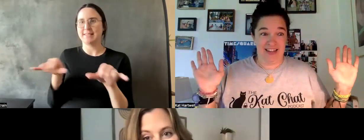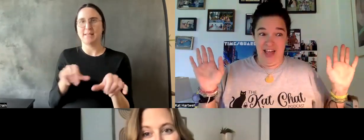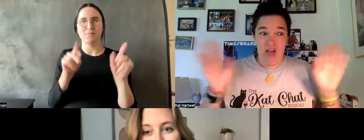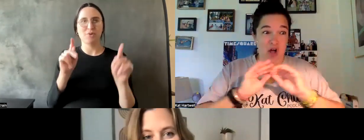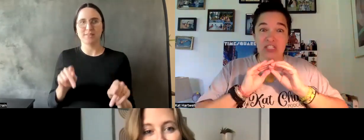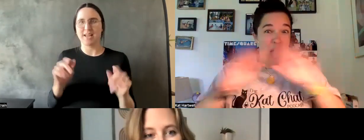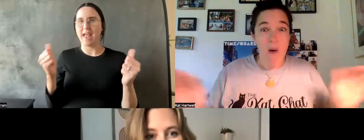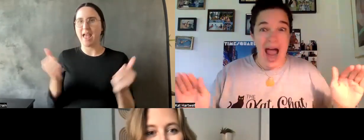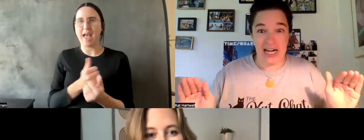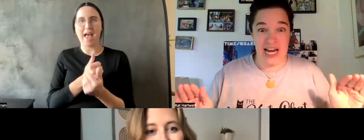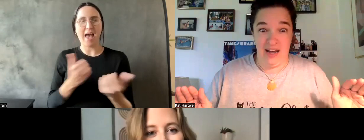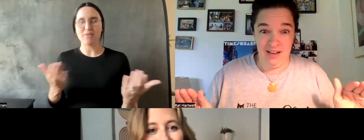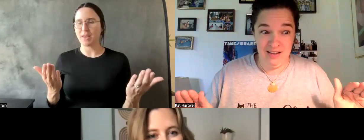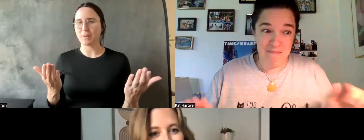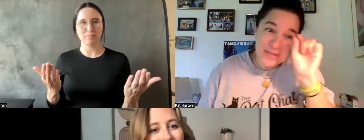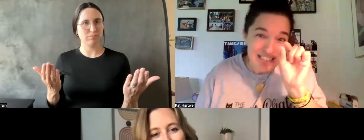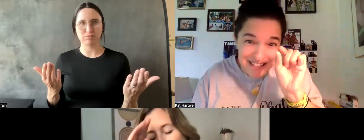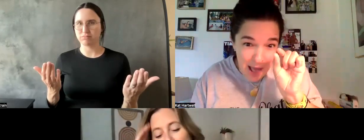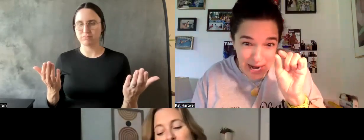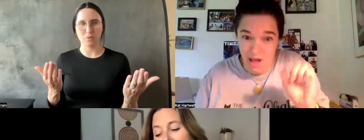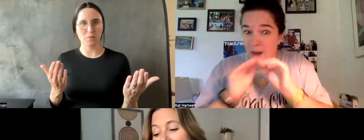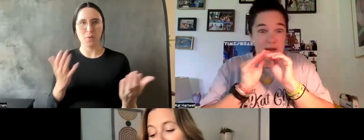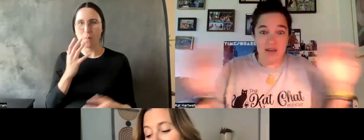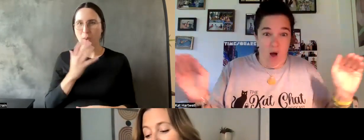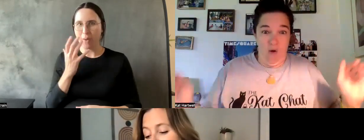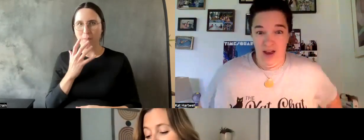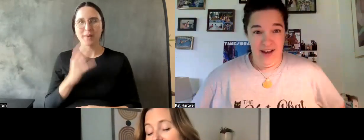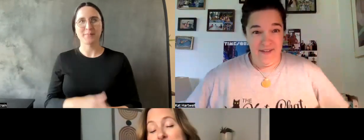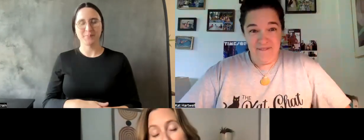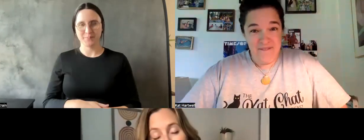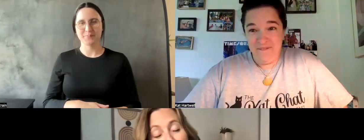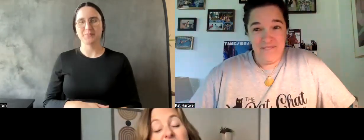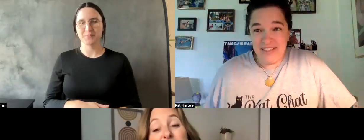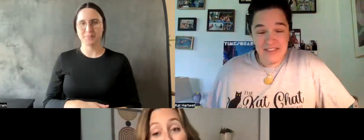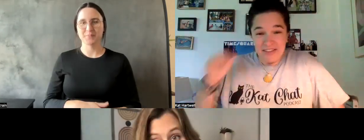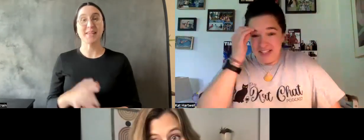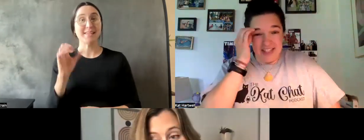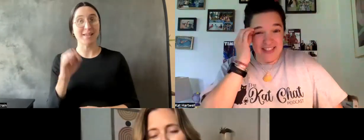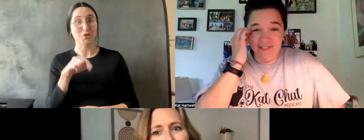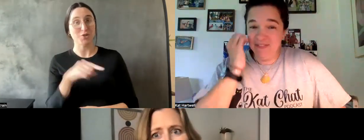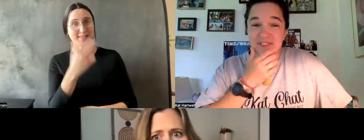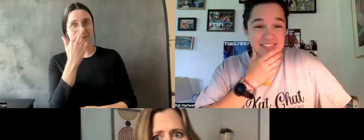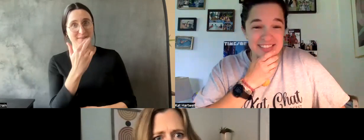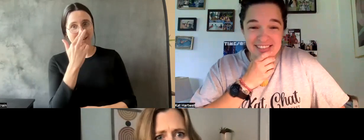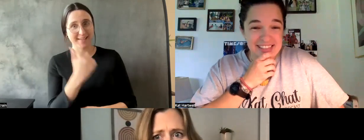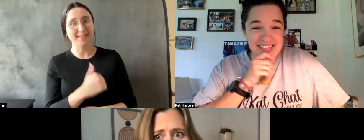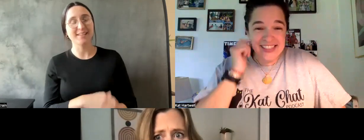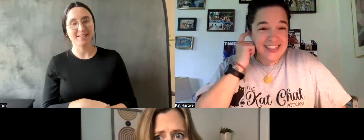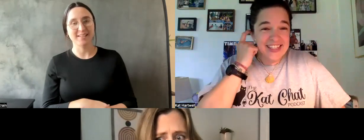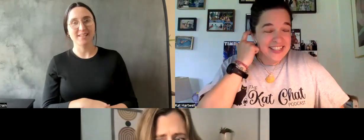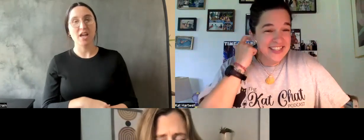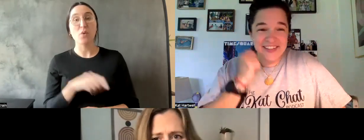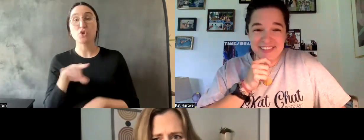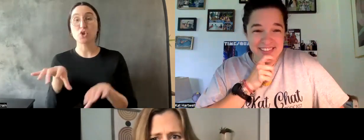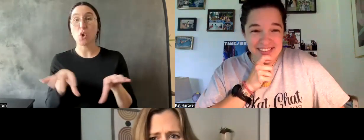makes. There's Mhm. no acting. Maybe Yeah. she can No, do that. But no. she is funny, and she's that way when she hosts her